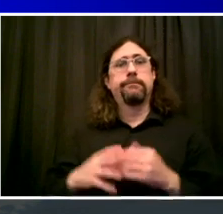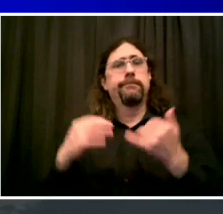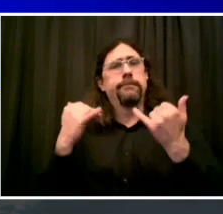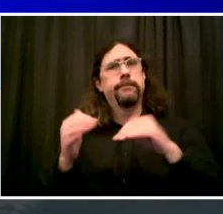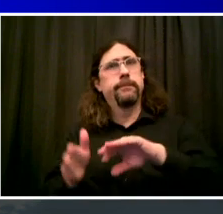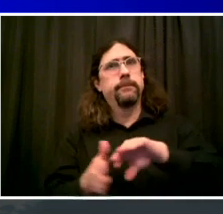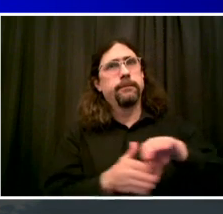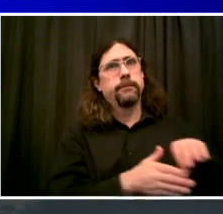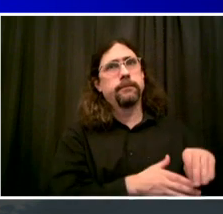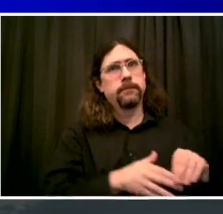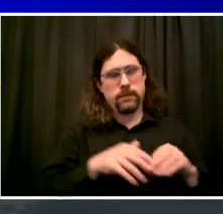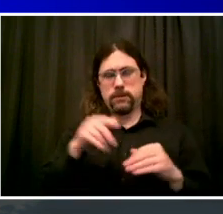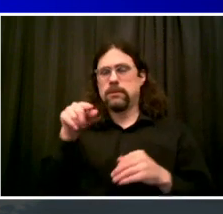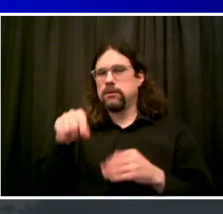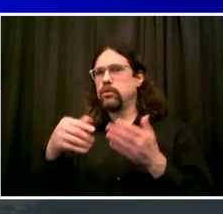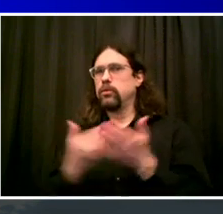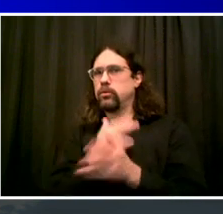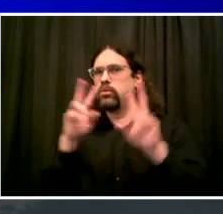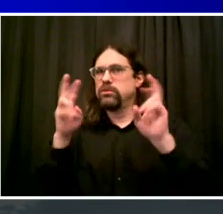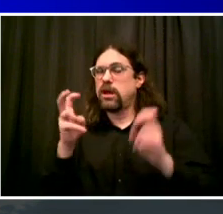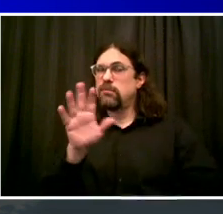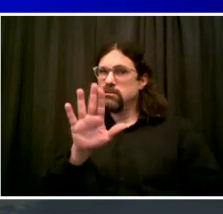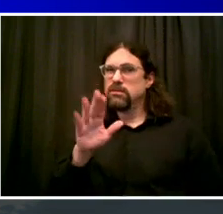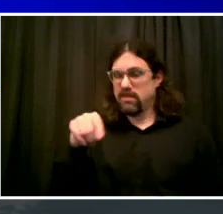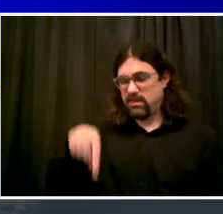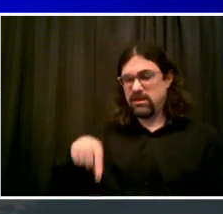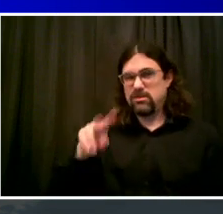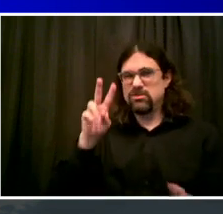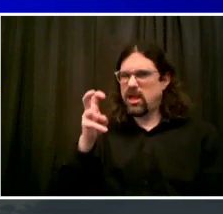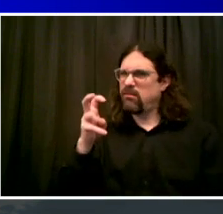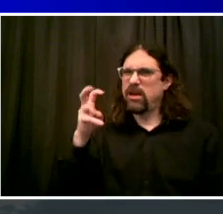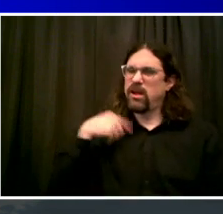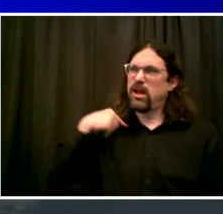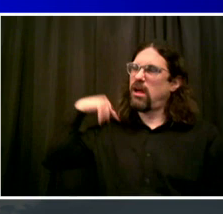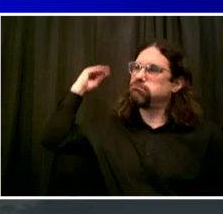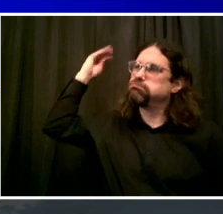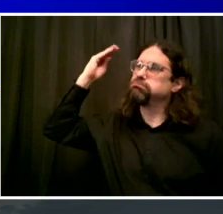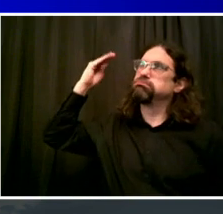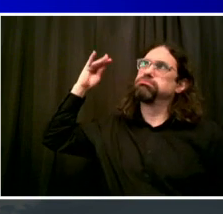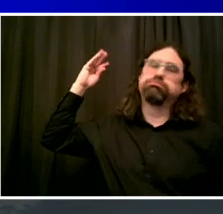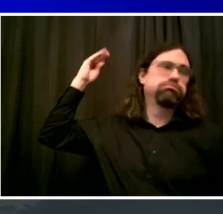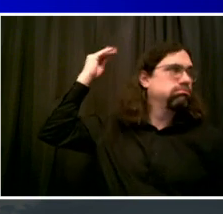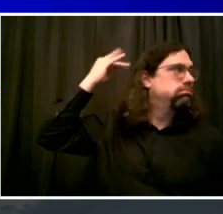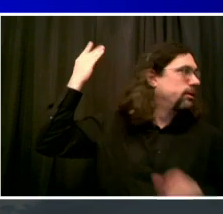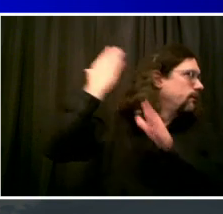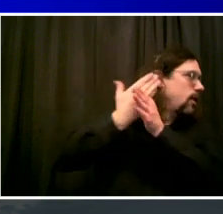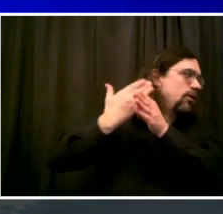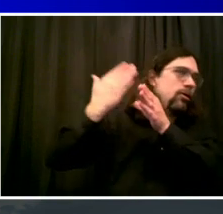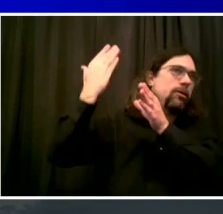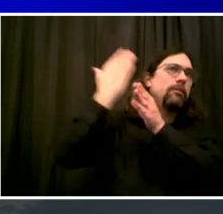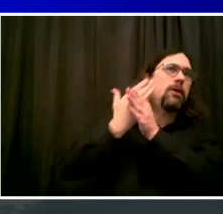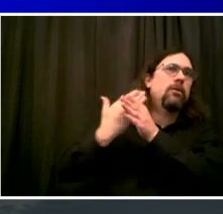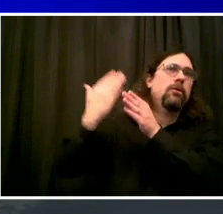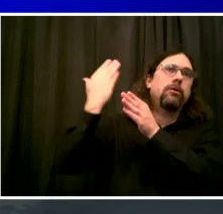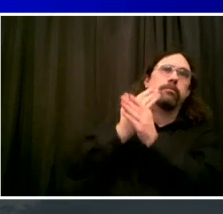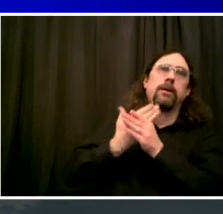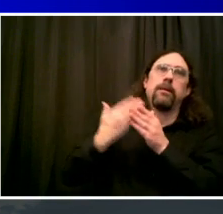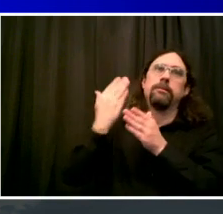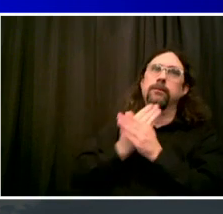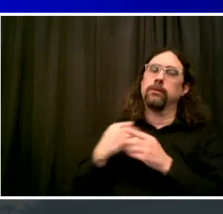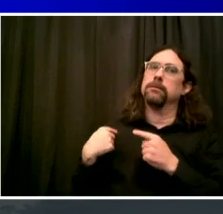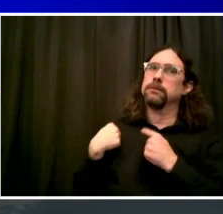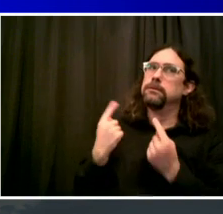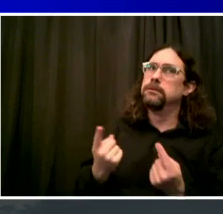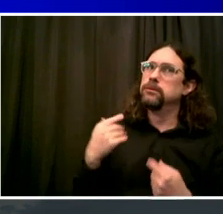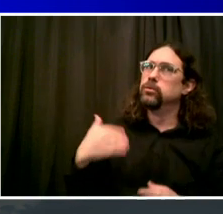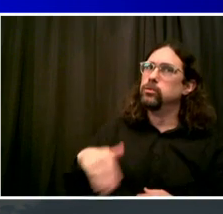it really has grabbed us all just in the last week or two. It's sobering, it's bluntly